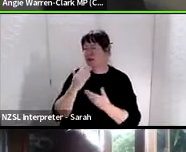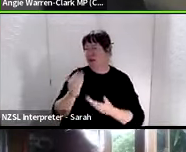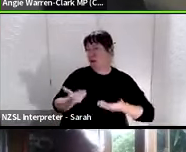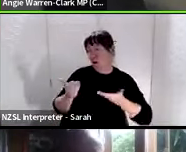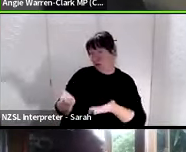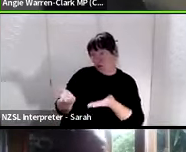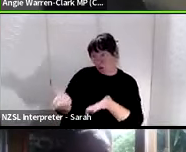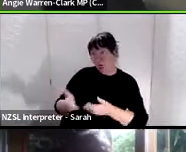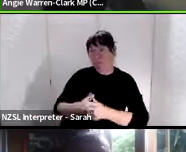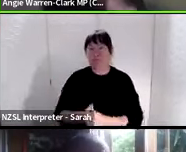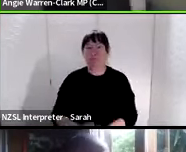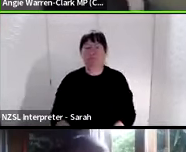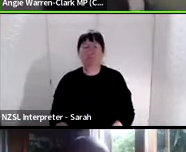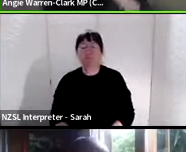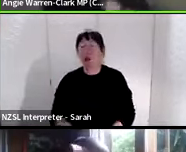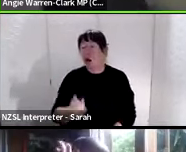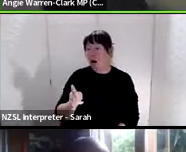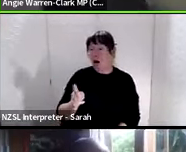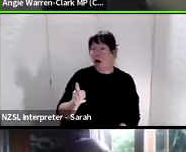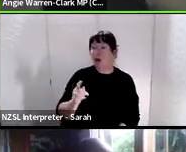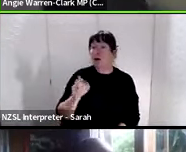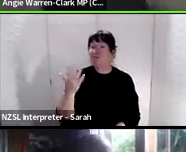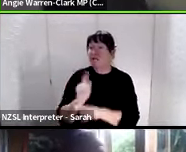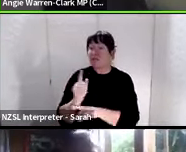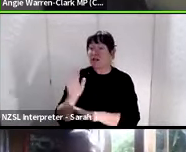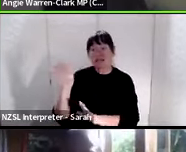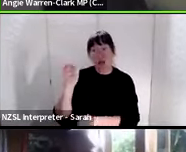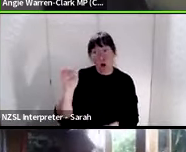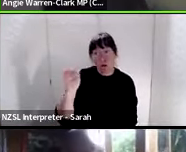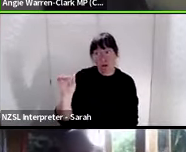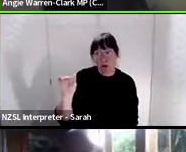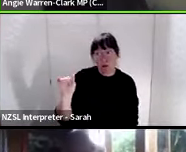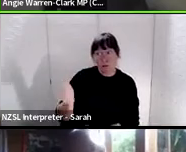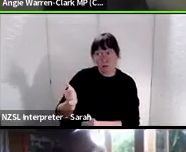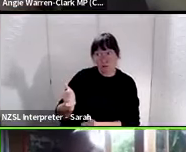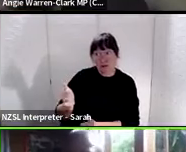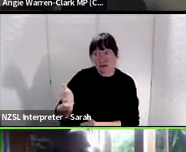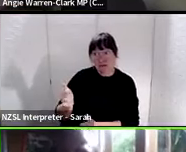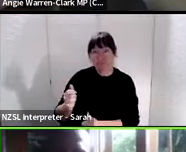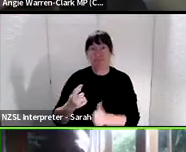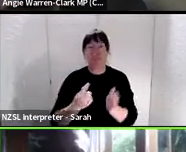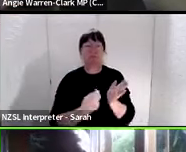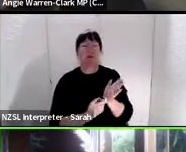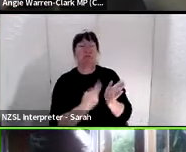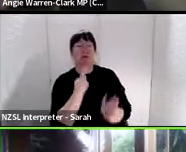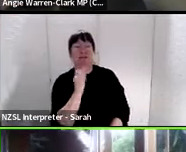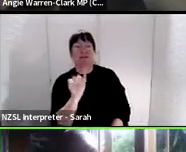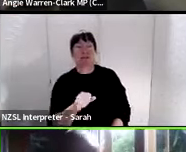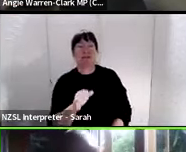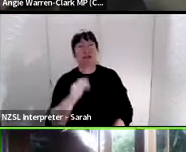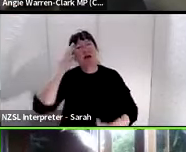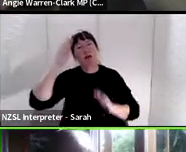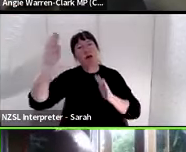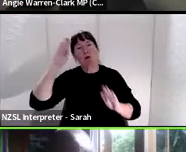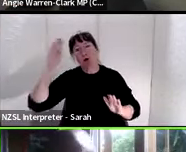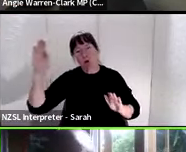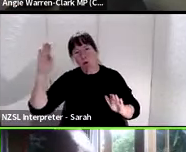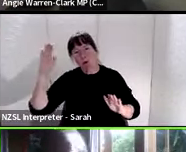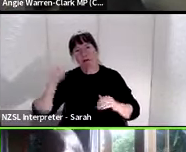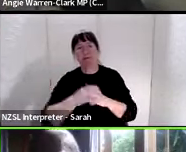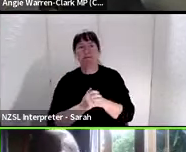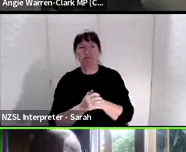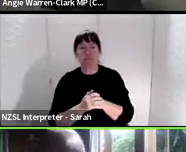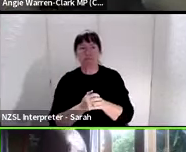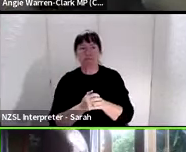hands, Rich. Thank you. I'll wave out at 5 minutes. Is that Okay, helpful? Thank you. Kia ora te whānau, ko hofta me